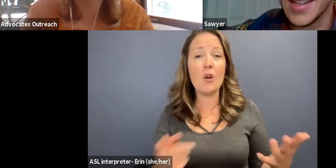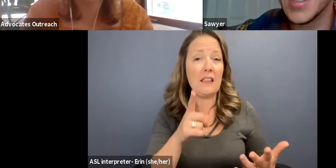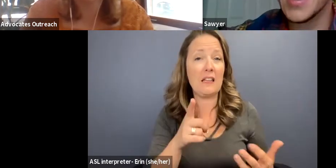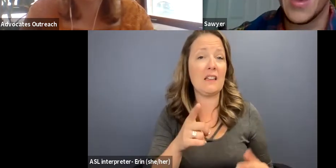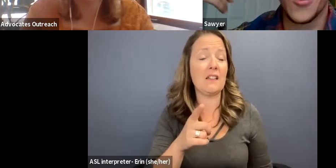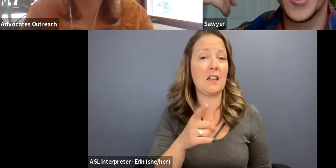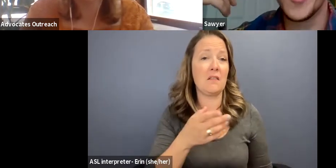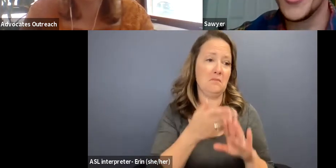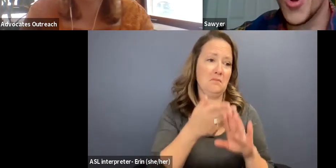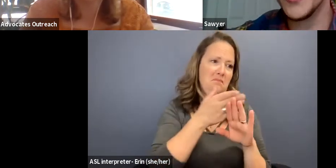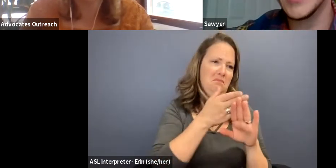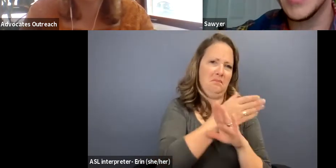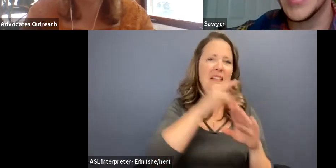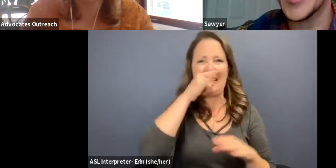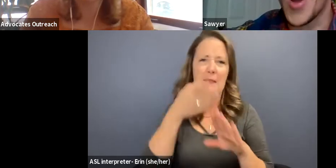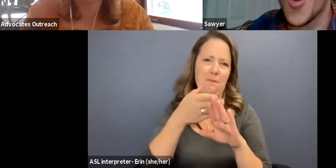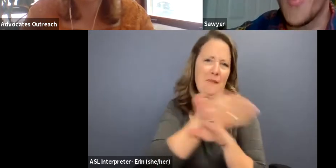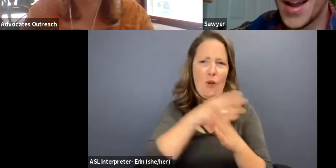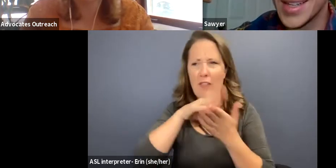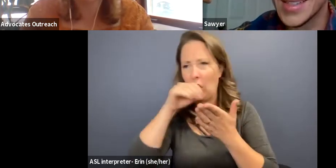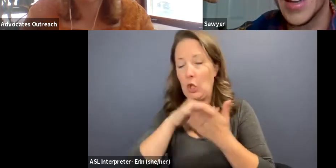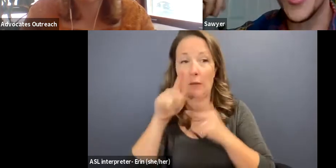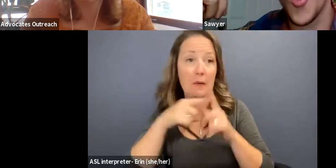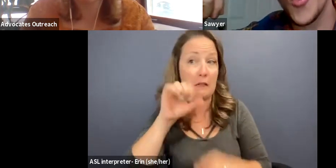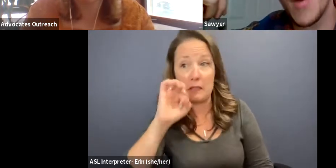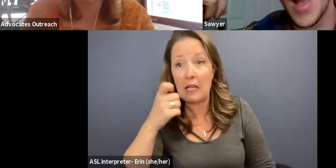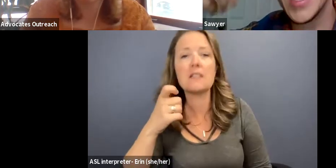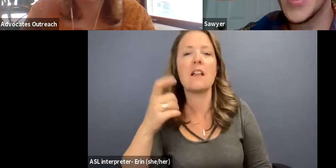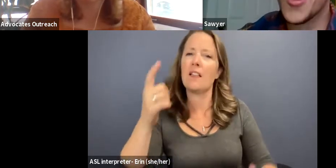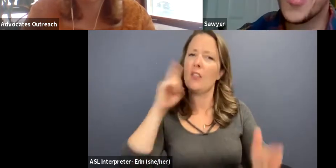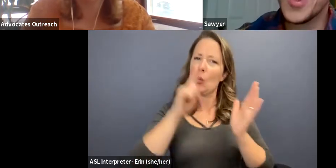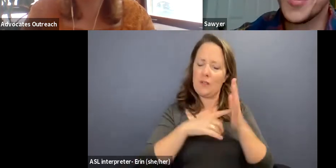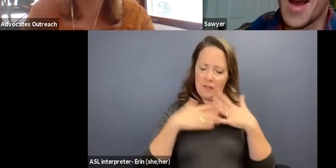Yeah, so how an individual identifies. Mm-hmm.